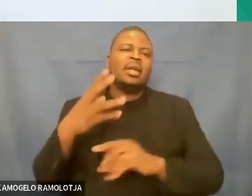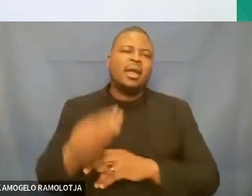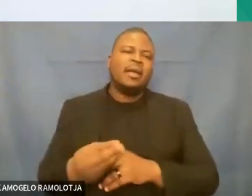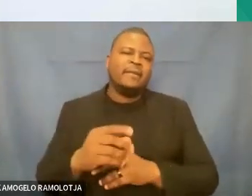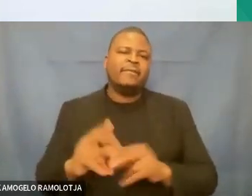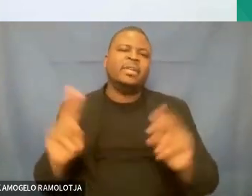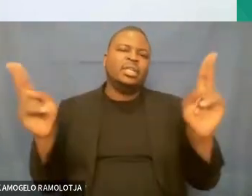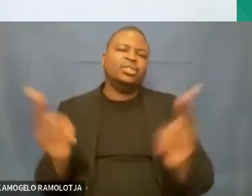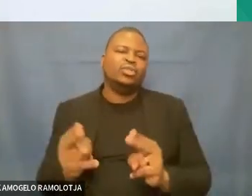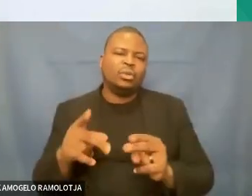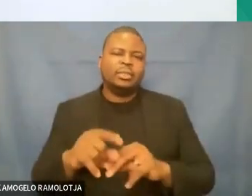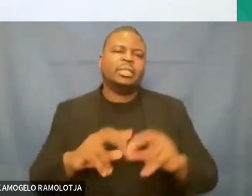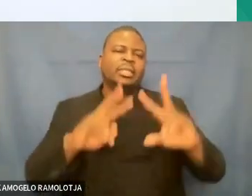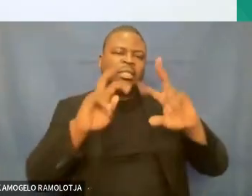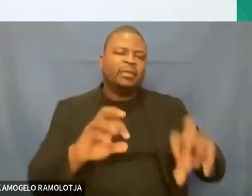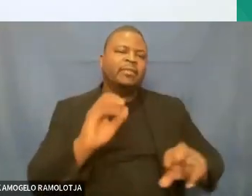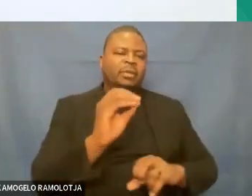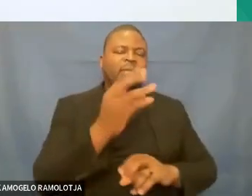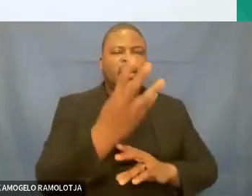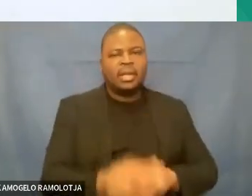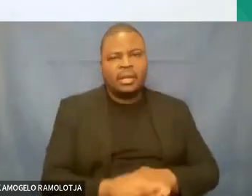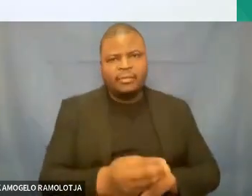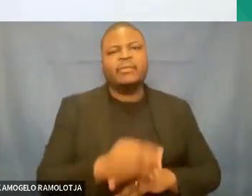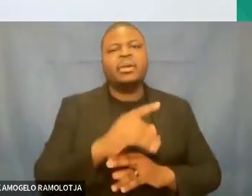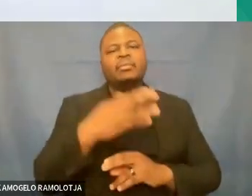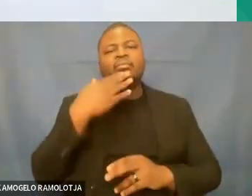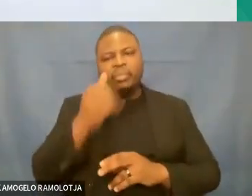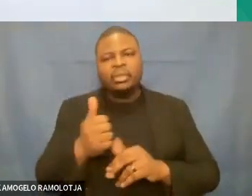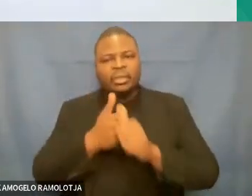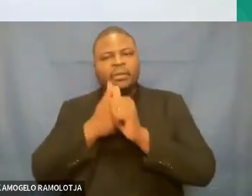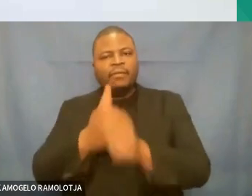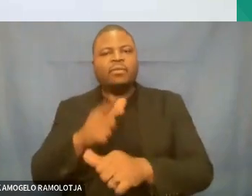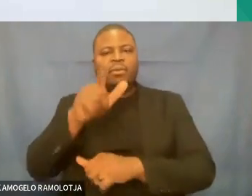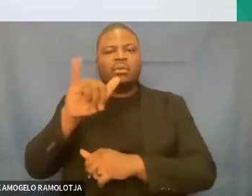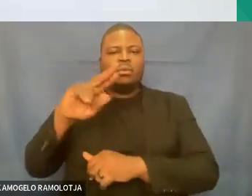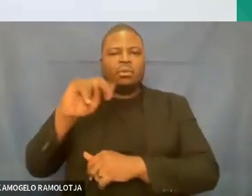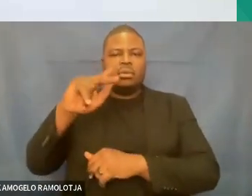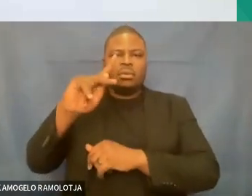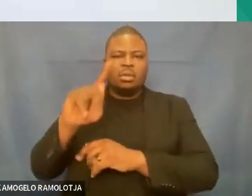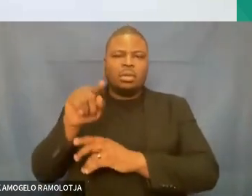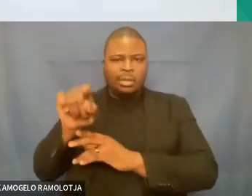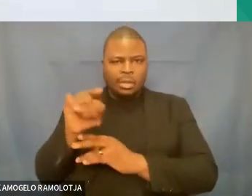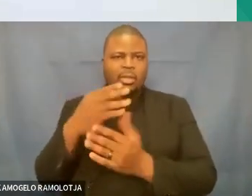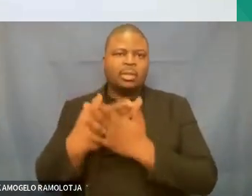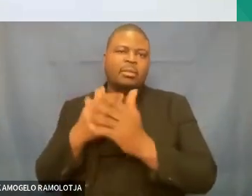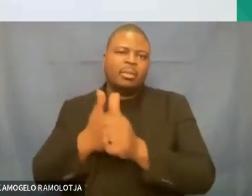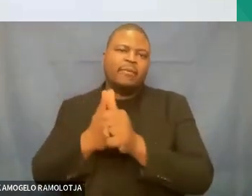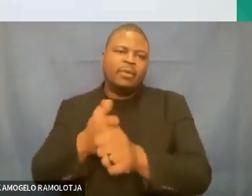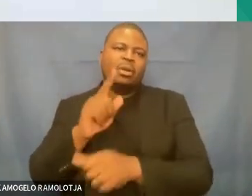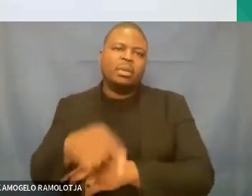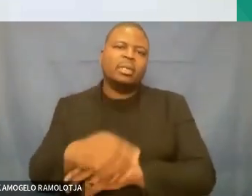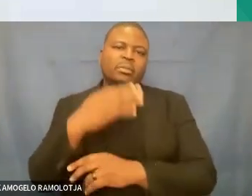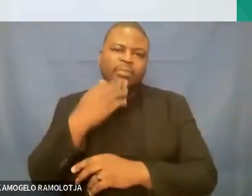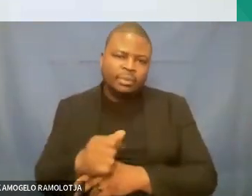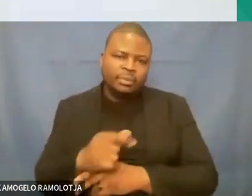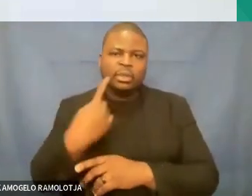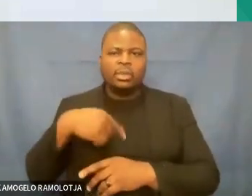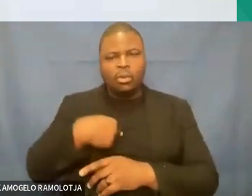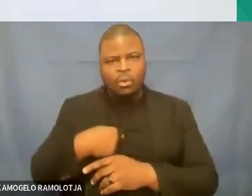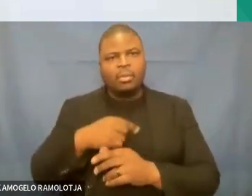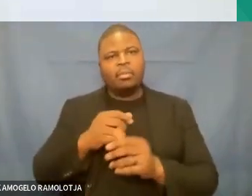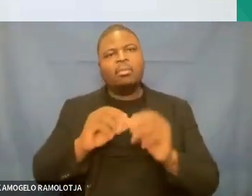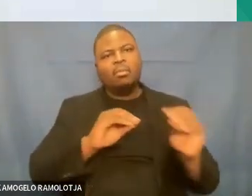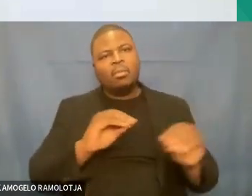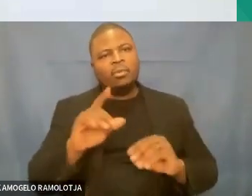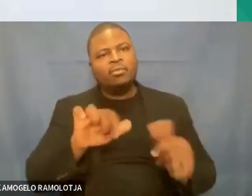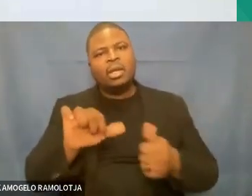Please follow the link in there and it will take you there. Should not take you longer than 3 minutes. Without further ado, let us move on to our next